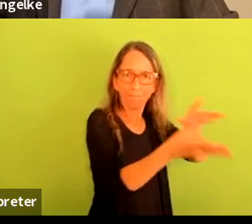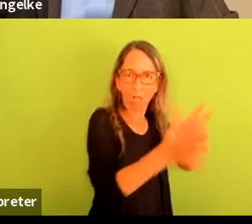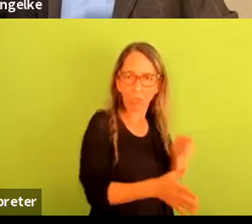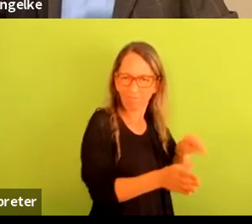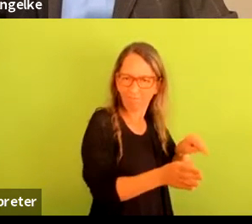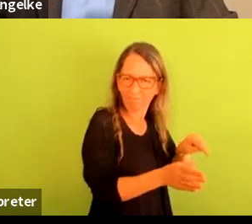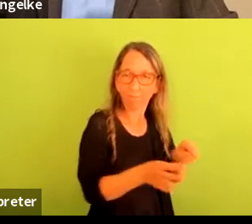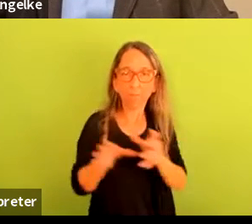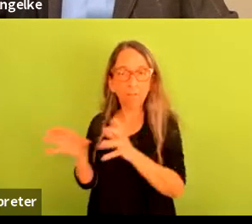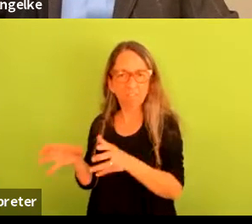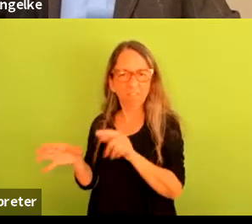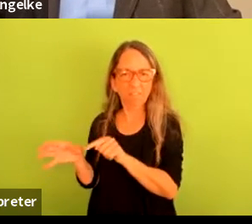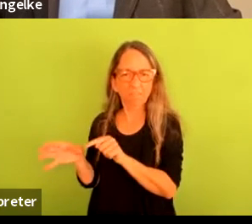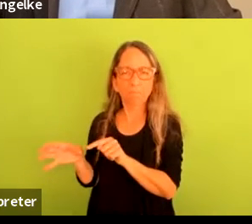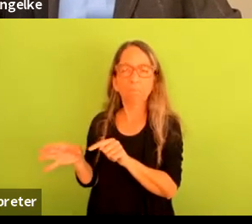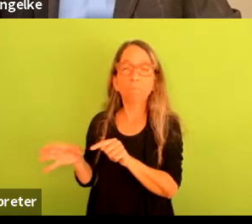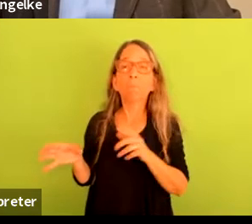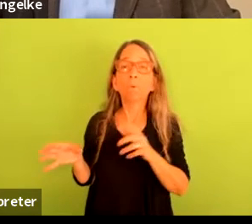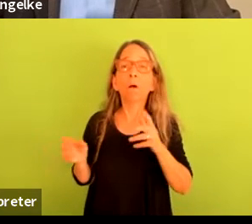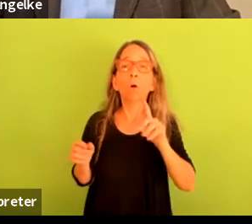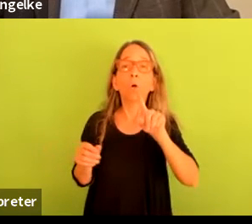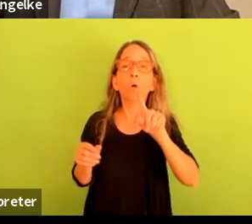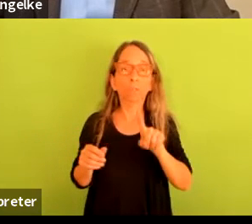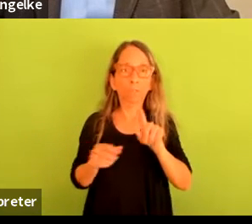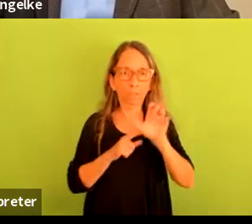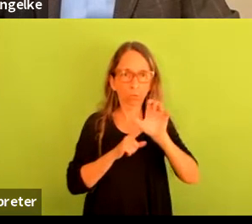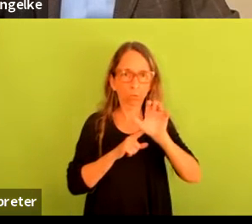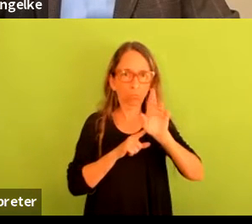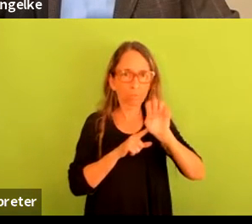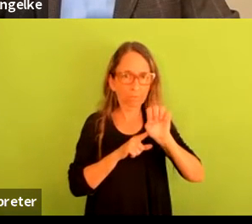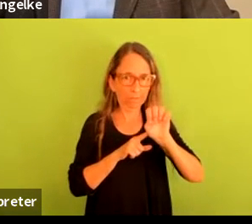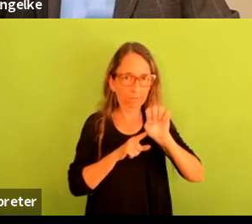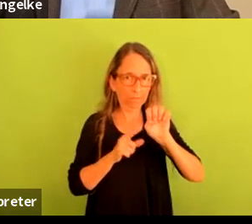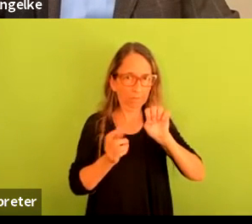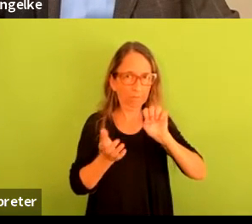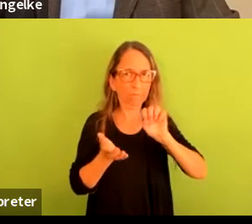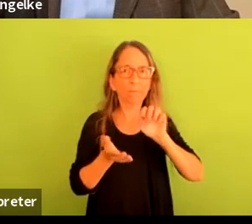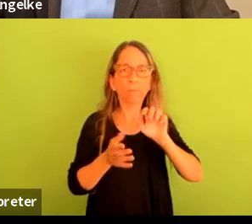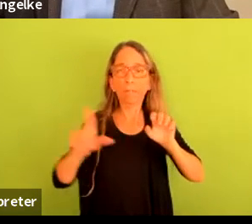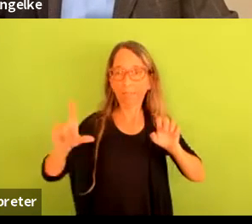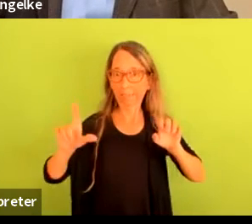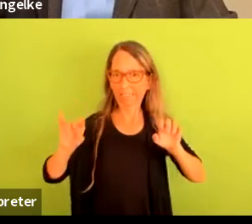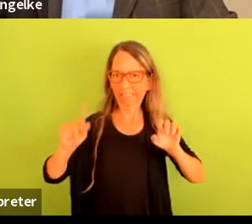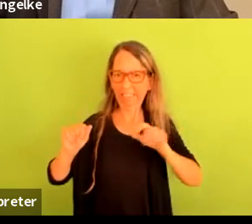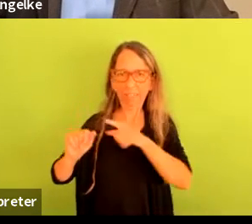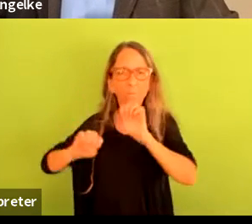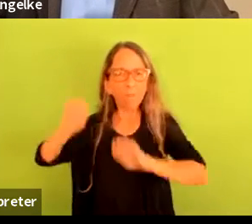Linda. How are researchers evaluating the quality of ASR captioning?